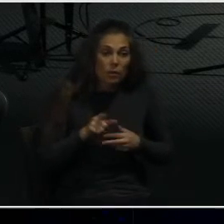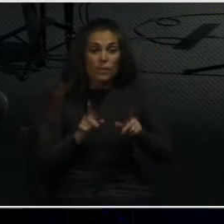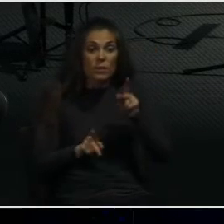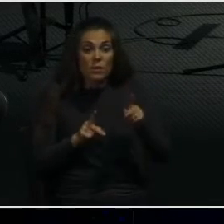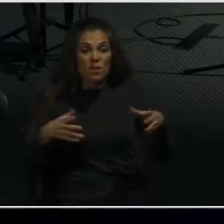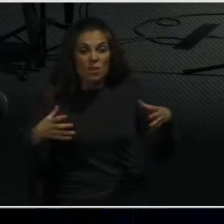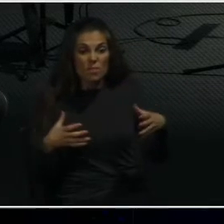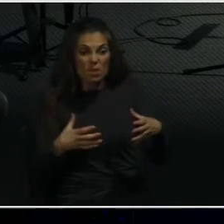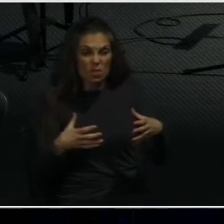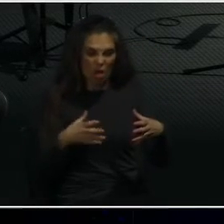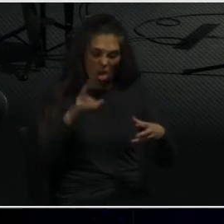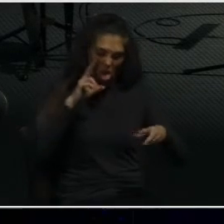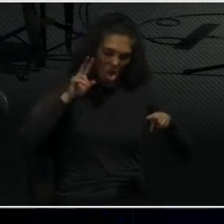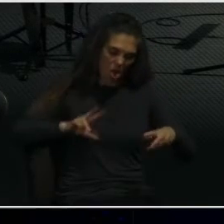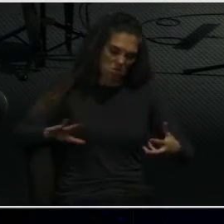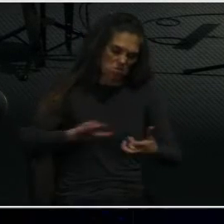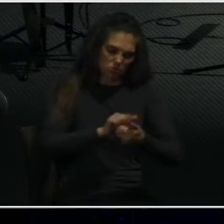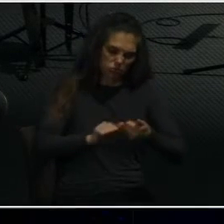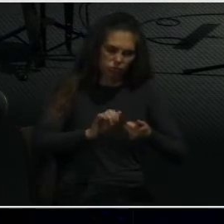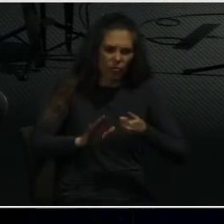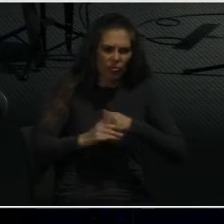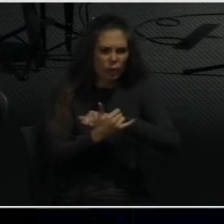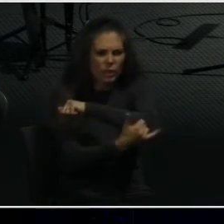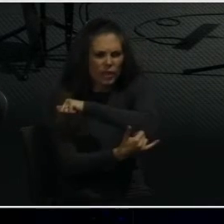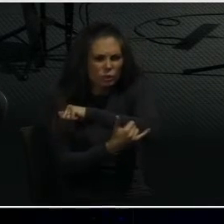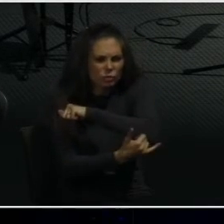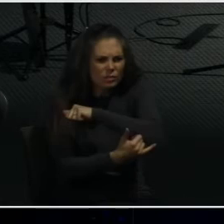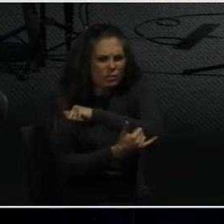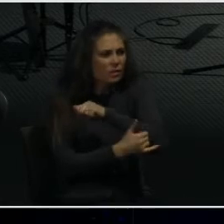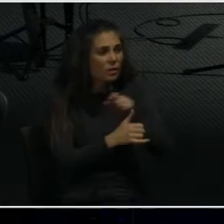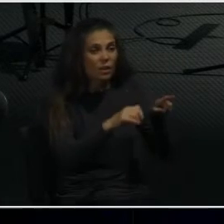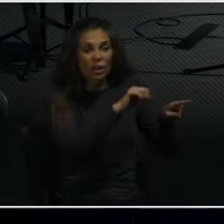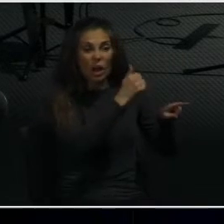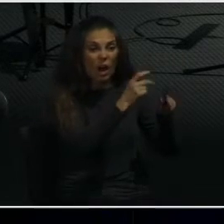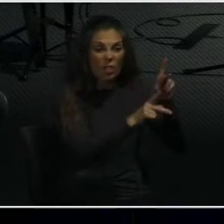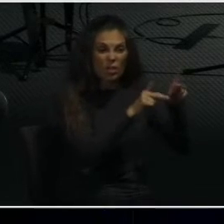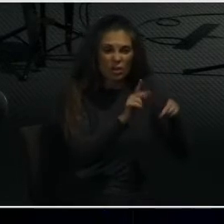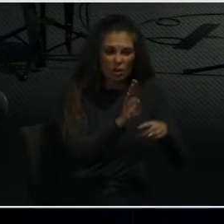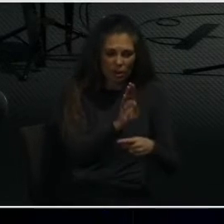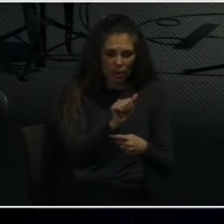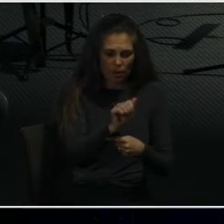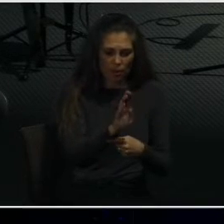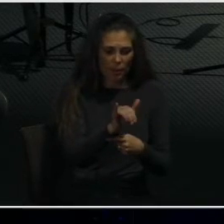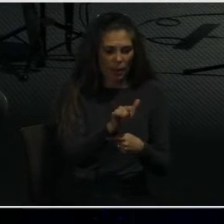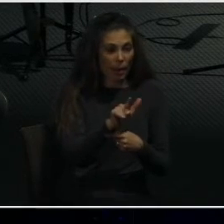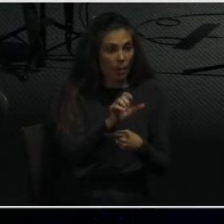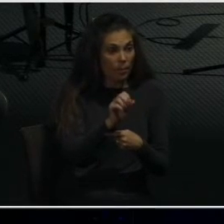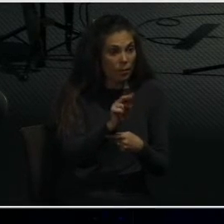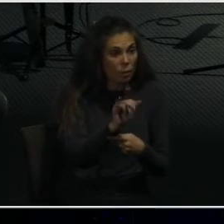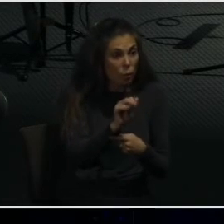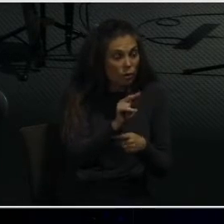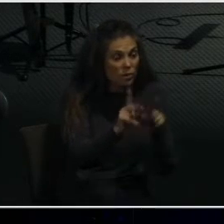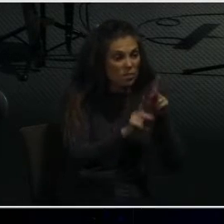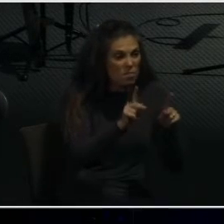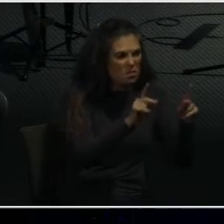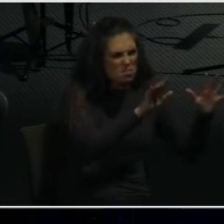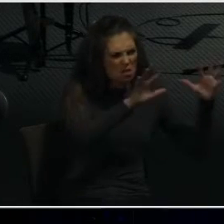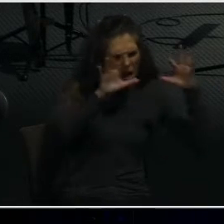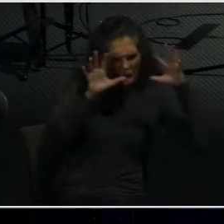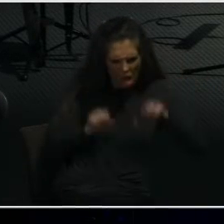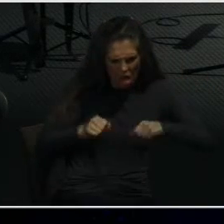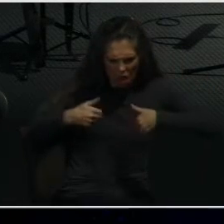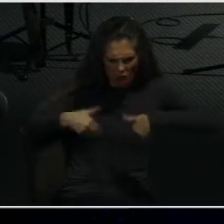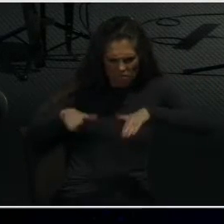foreign power and defeated. They had been forcibly deported by the Babylonians to live in the Babylon region, so they had to leave